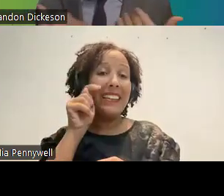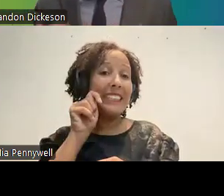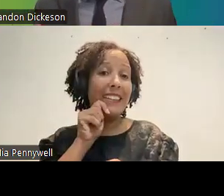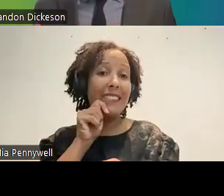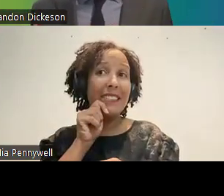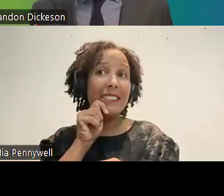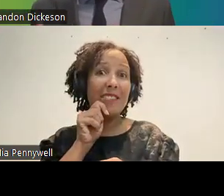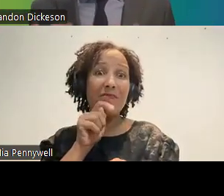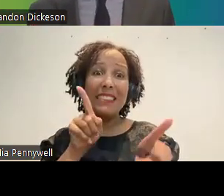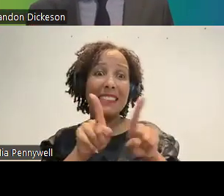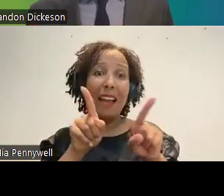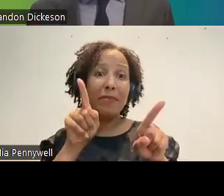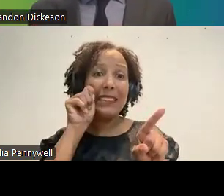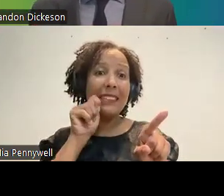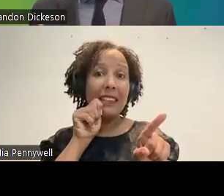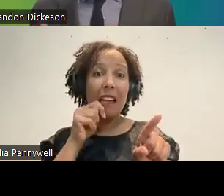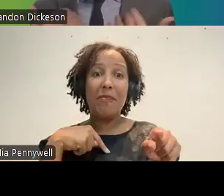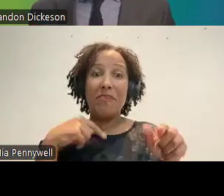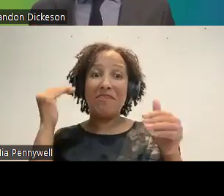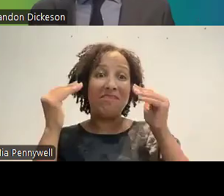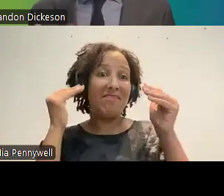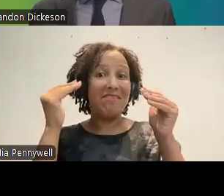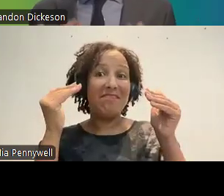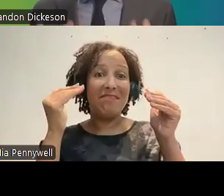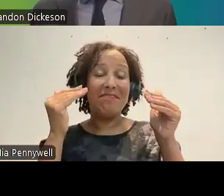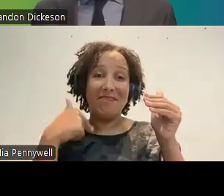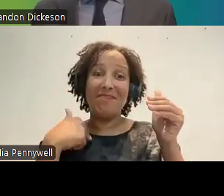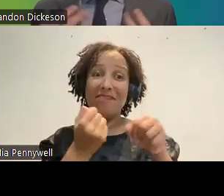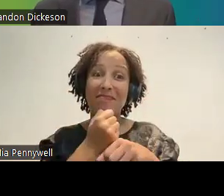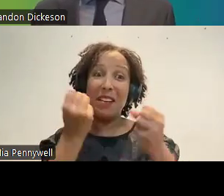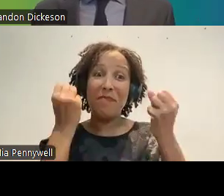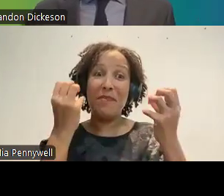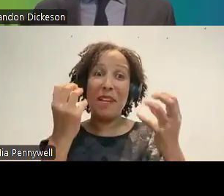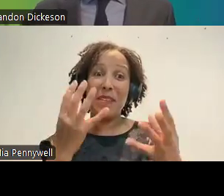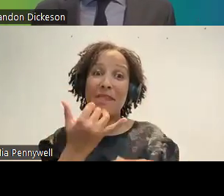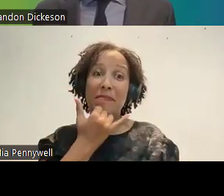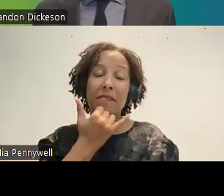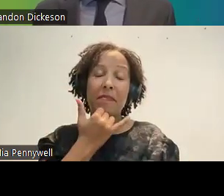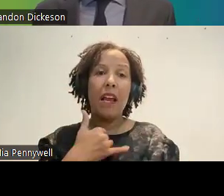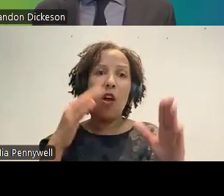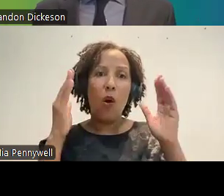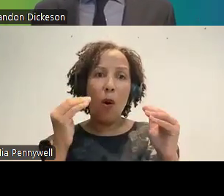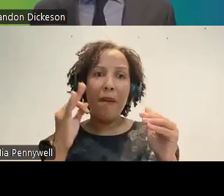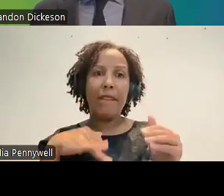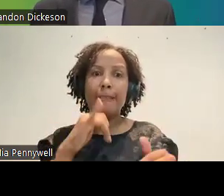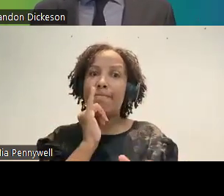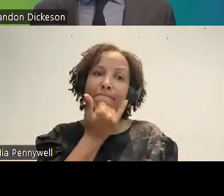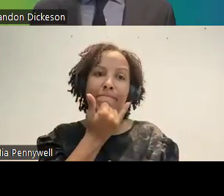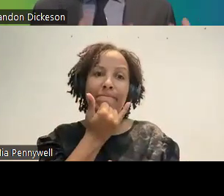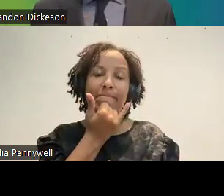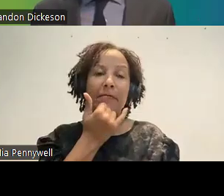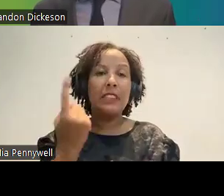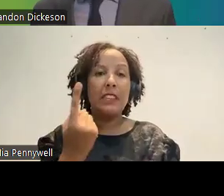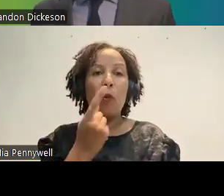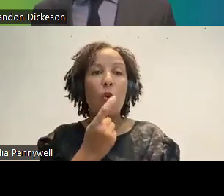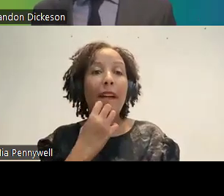definitely me included, I've made plenty of mistakes. I hope that people will be there that care about me and that want the best for me to pick me up and help